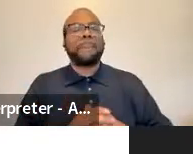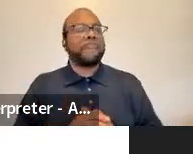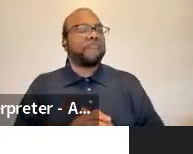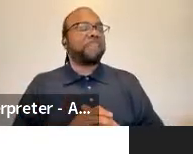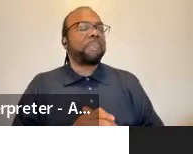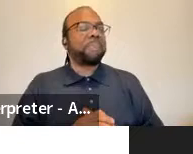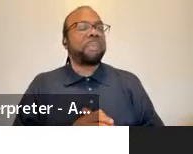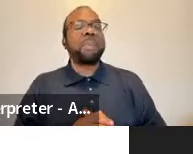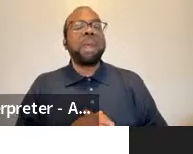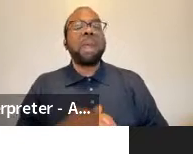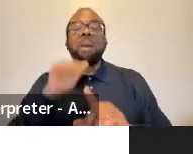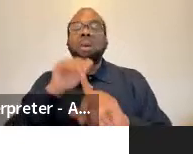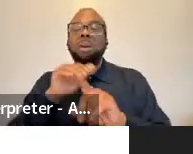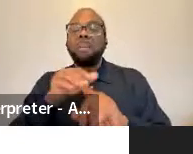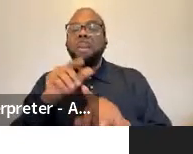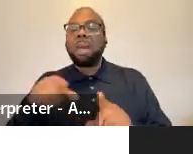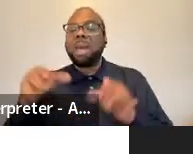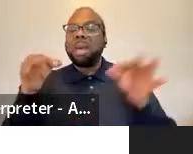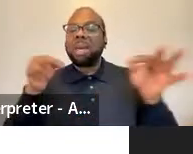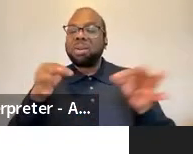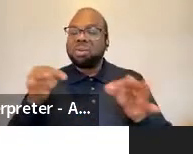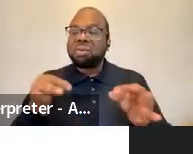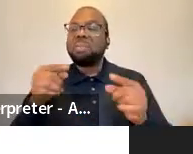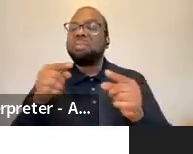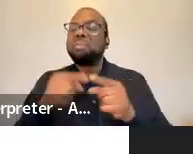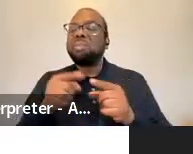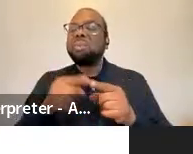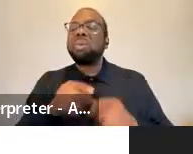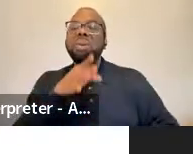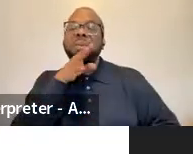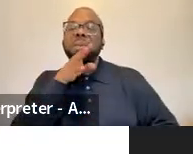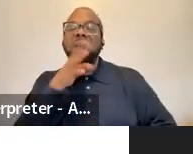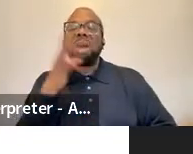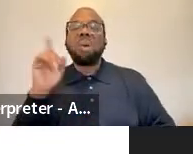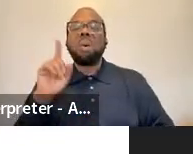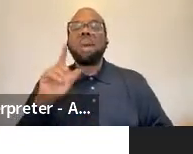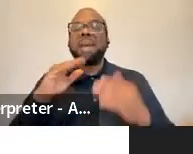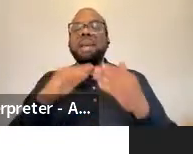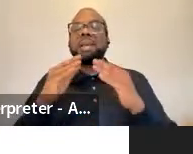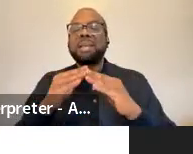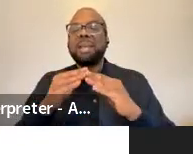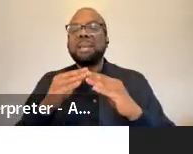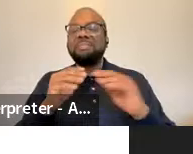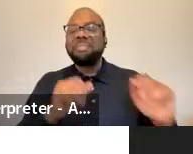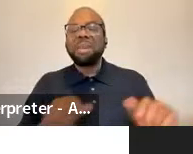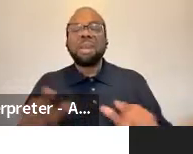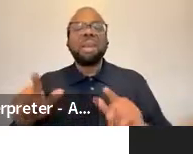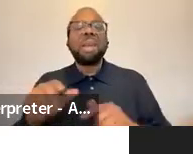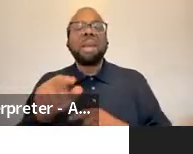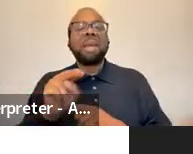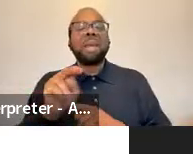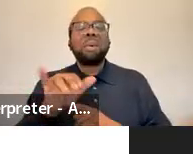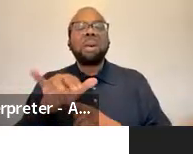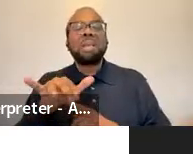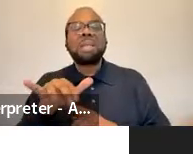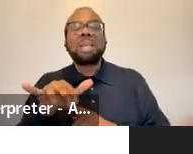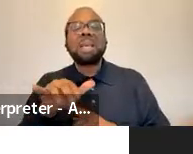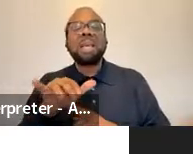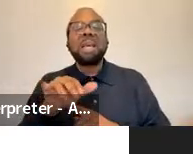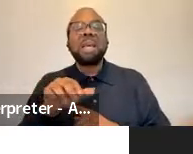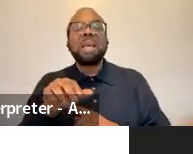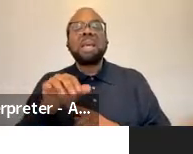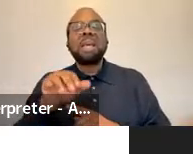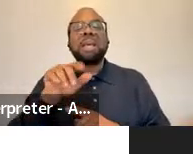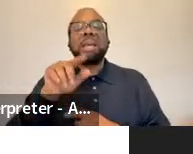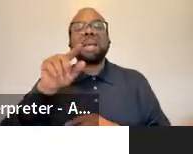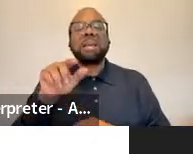As a reminder, instructions to speak can be found on our city portal, NYC Engage, which is nyc.gov slash